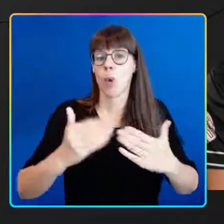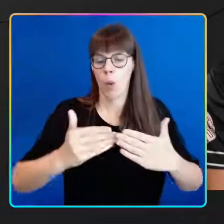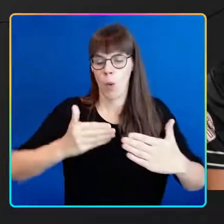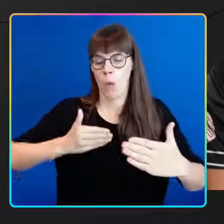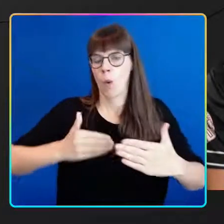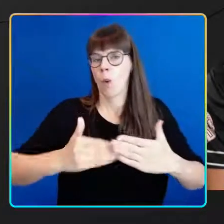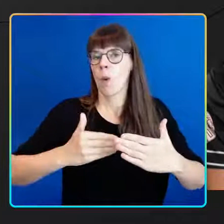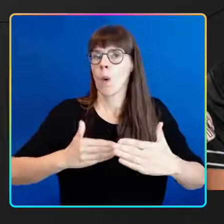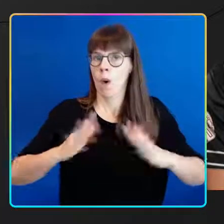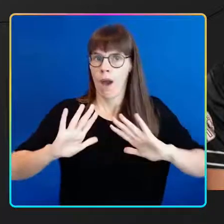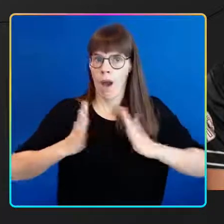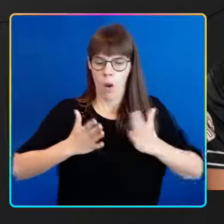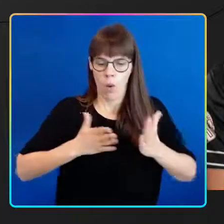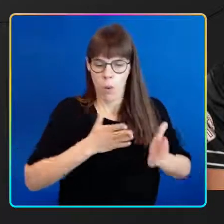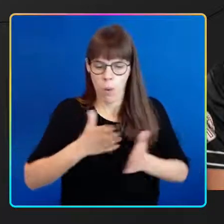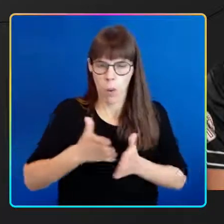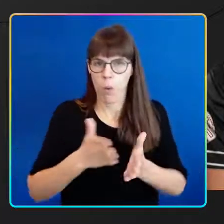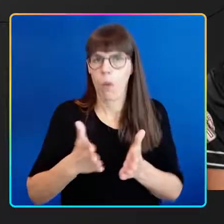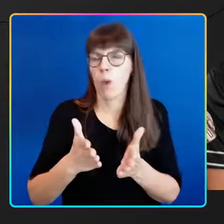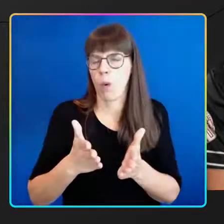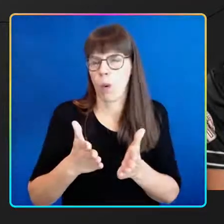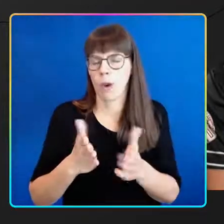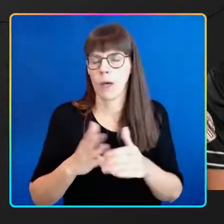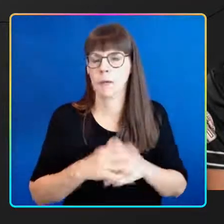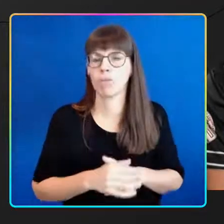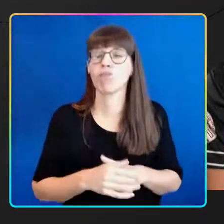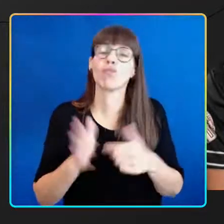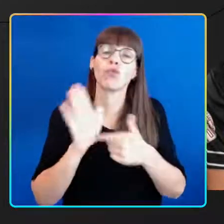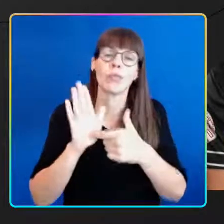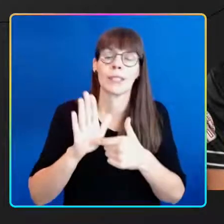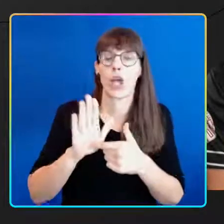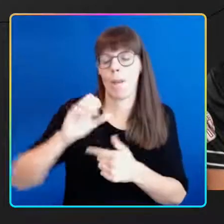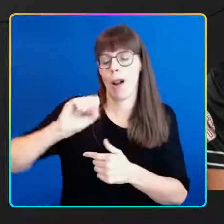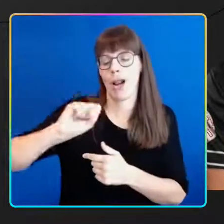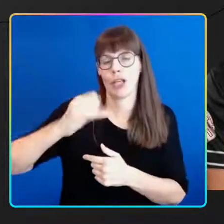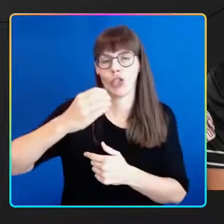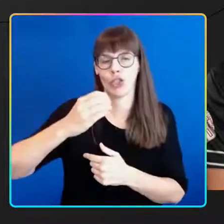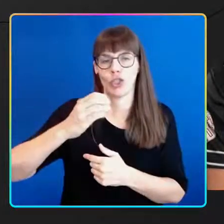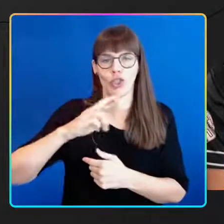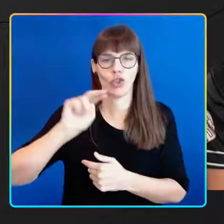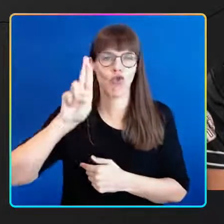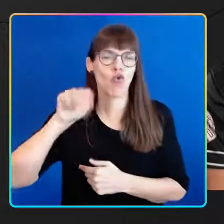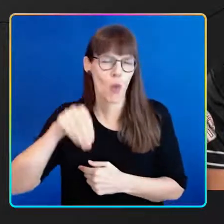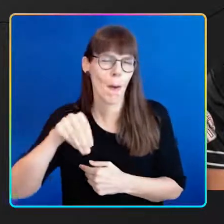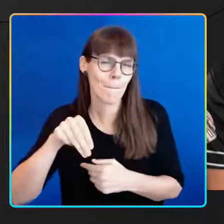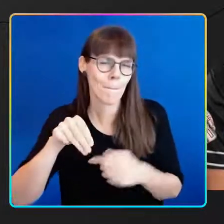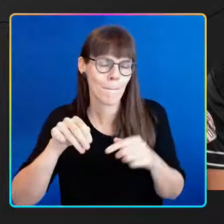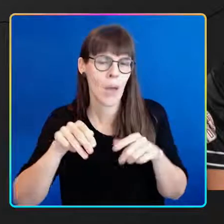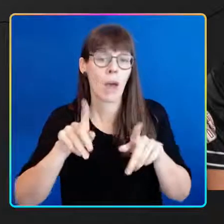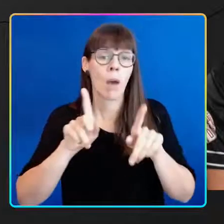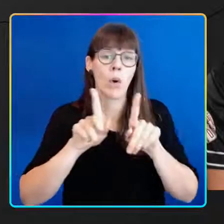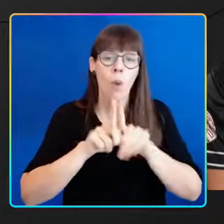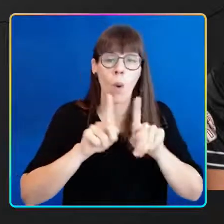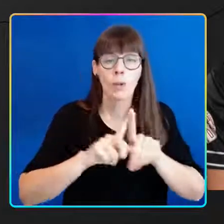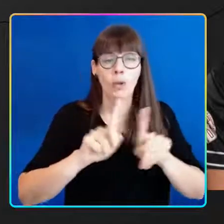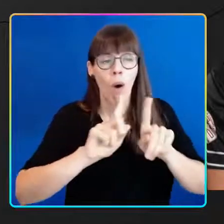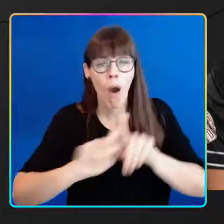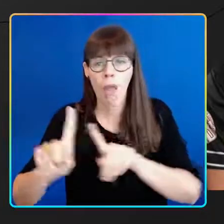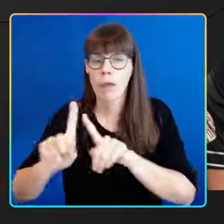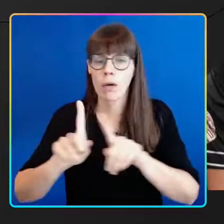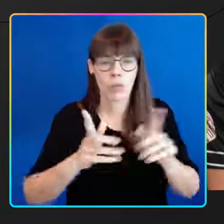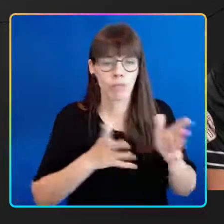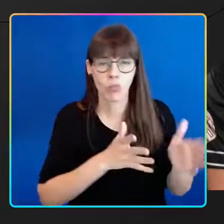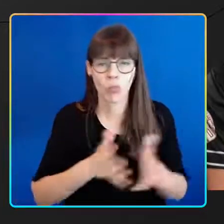It could be, in my case, is Scrum, like agile methodology, but you can also use Canvas. It depends on,